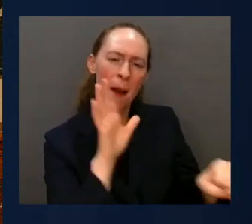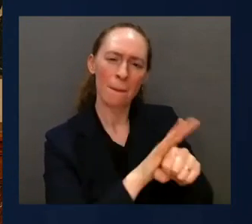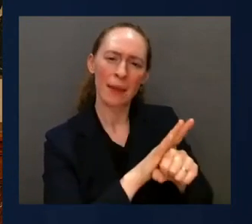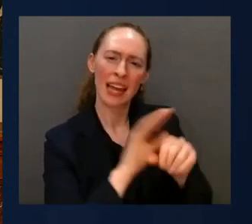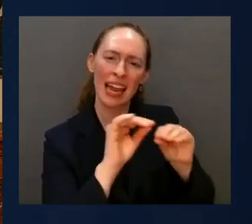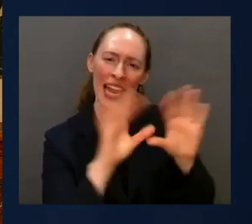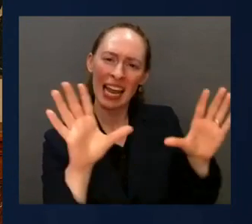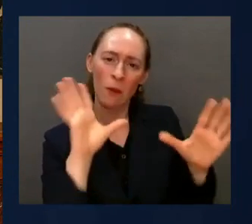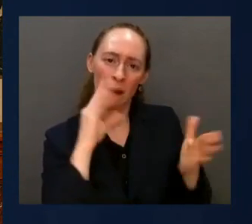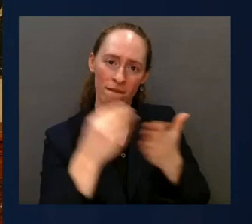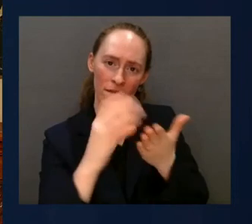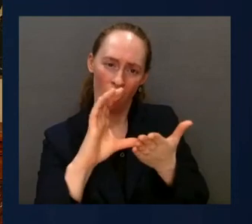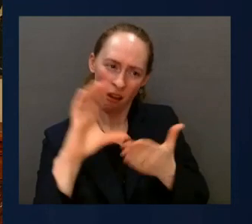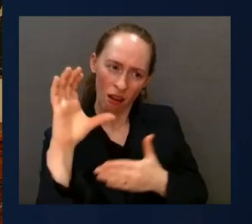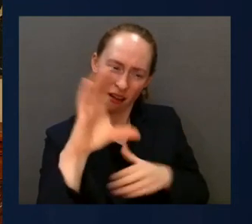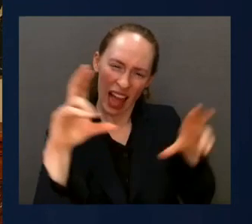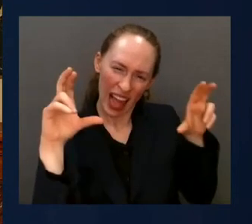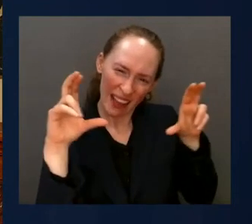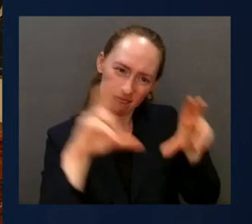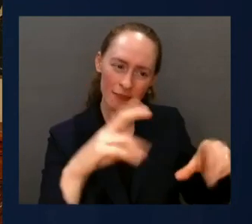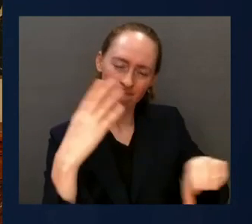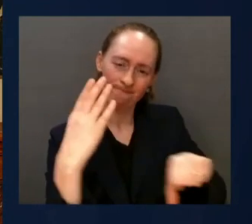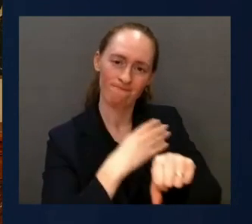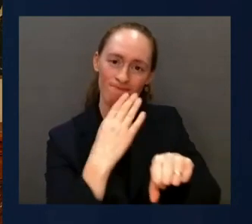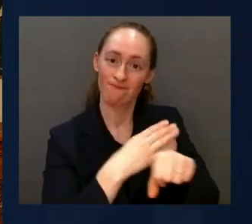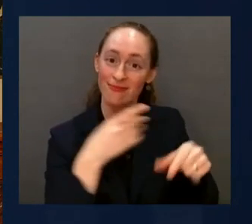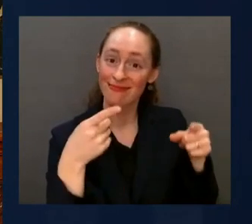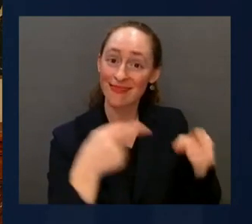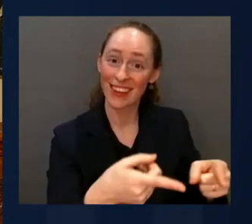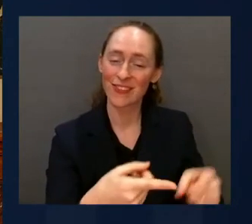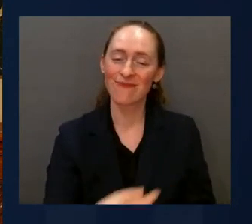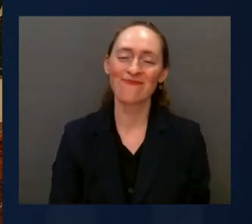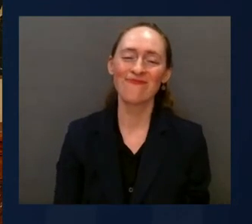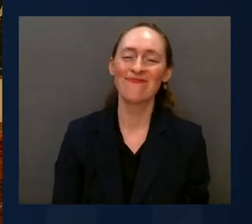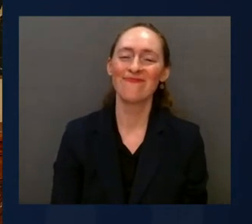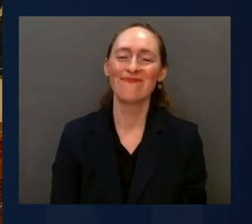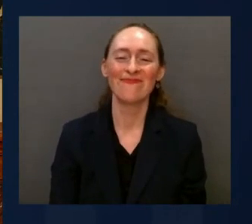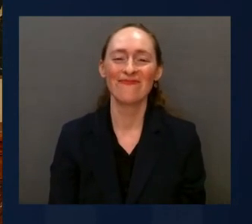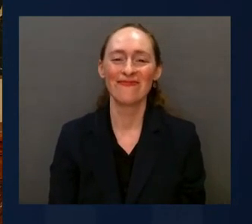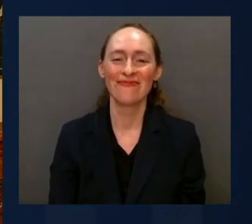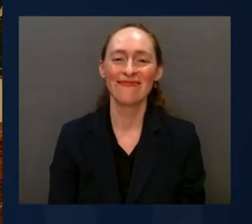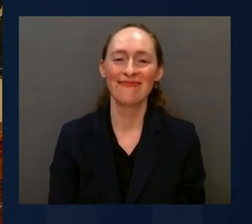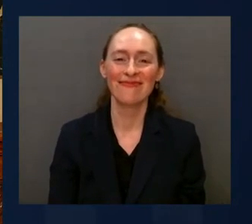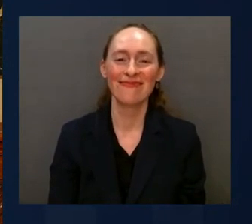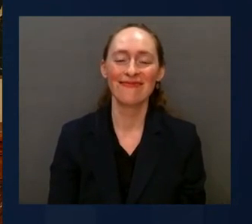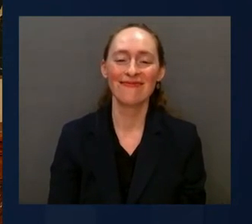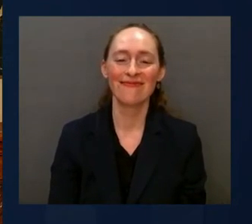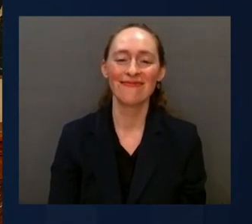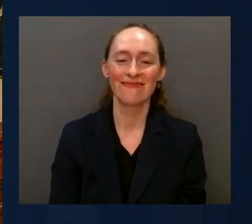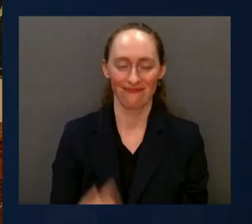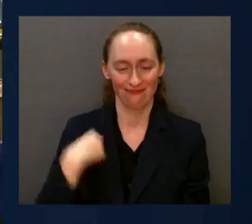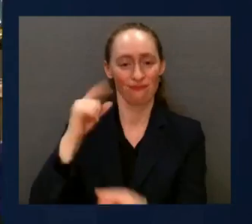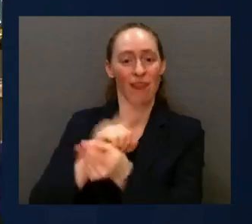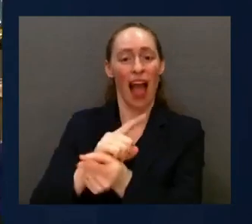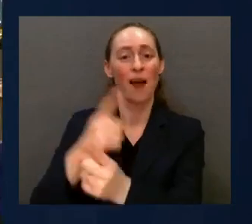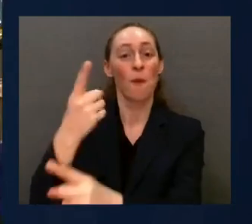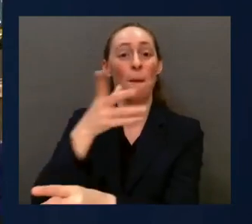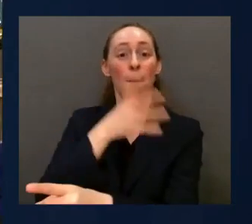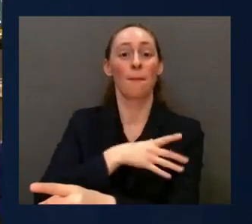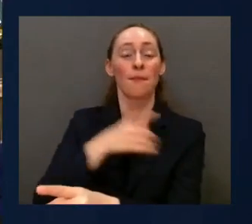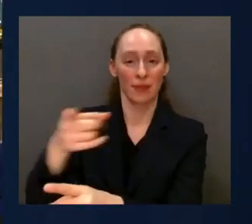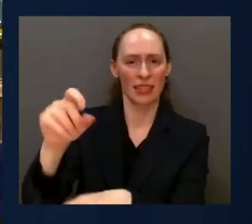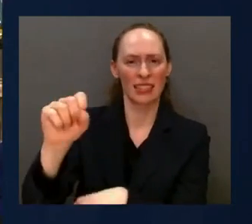And while I was there, I met a young woman named Sarah, who's here tonight. I don't know where Sarah is. Is she up in the box? I don't